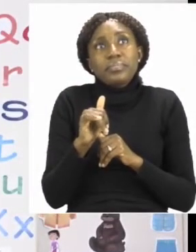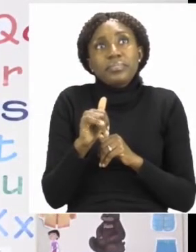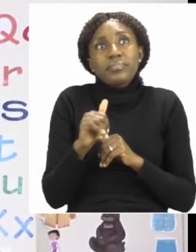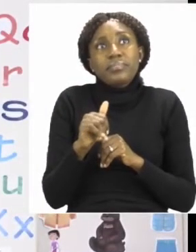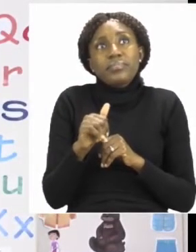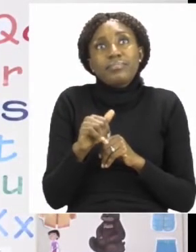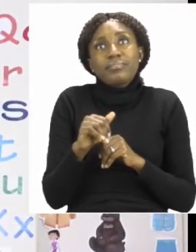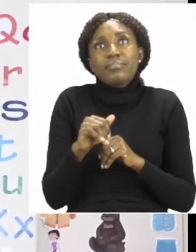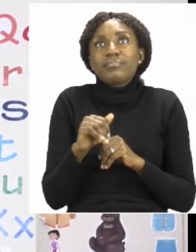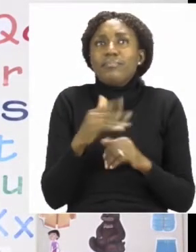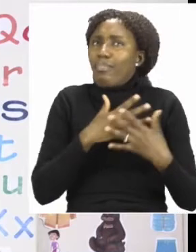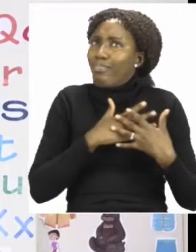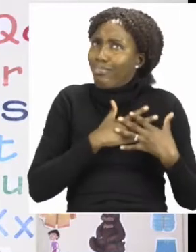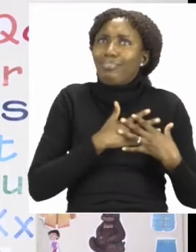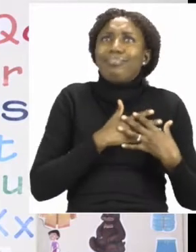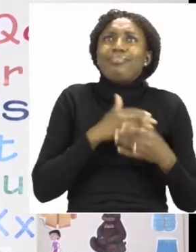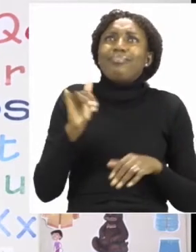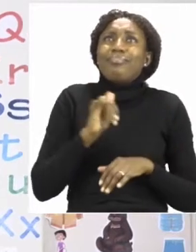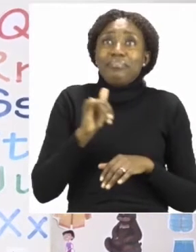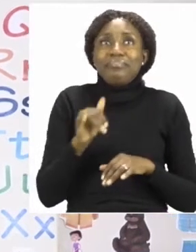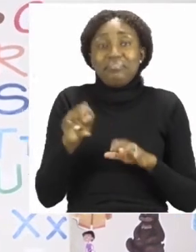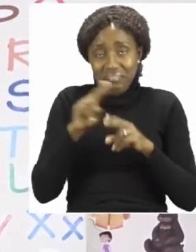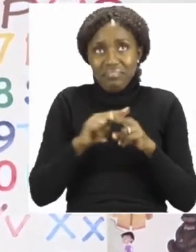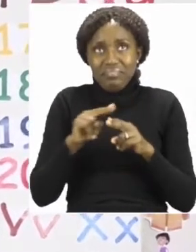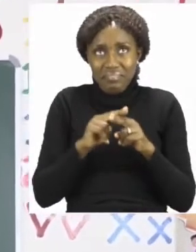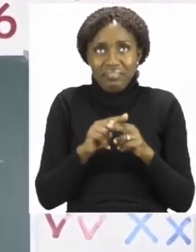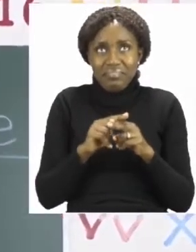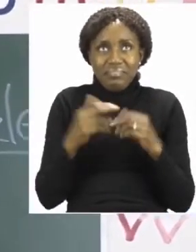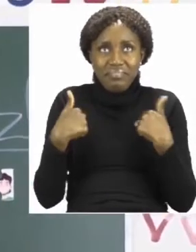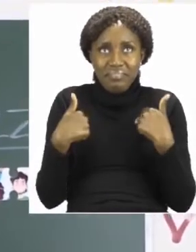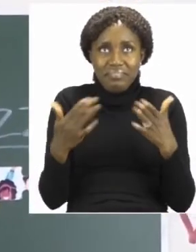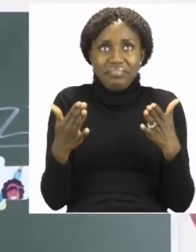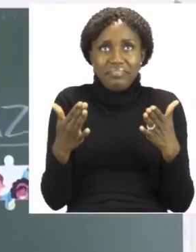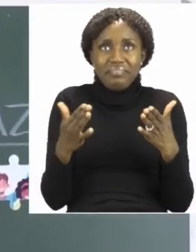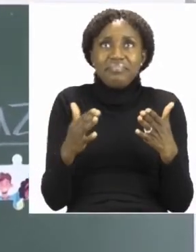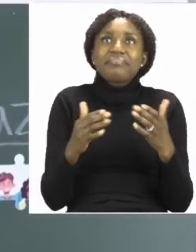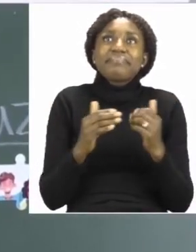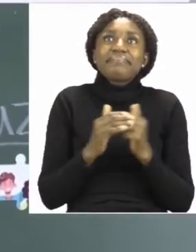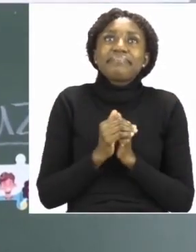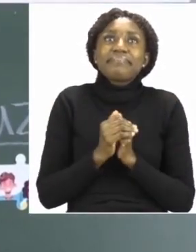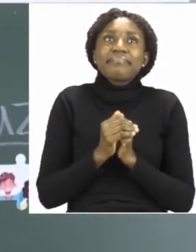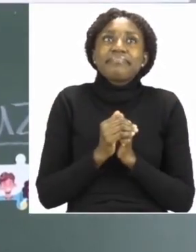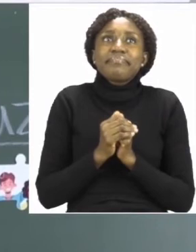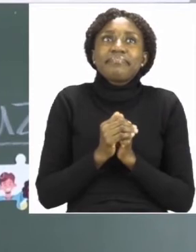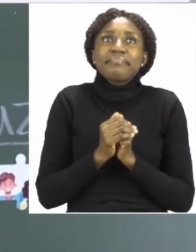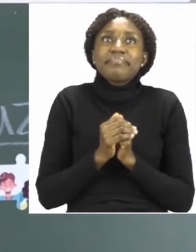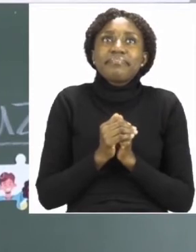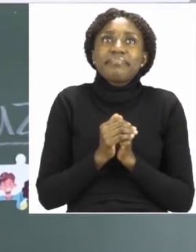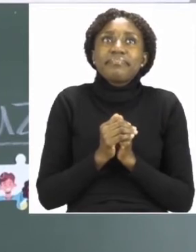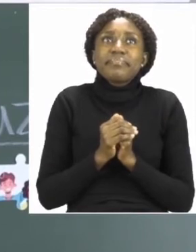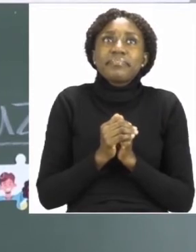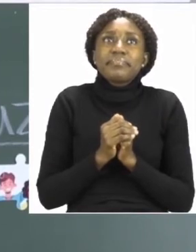favorite colors now let's do the first pattern pattern together now everyone